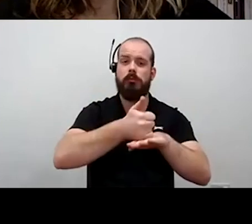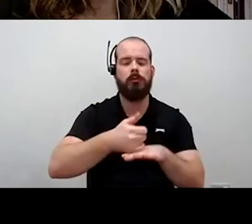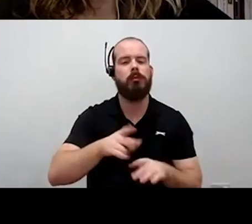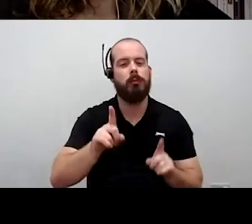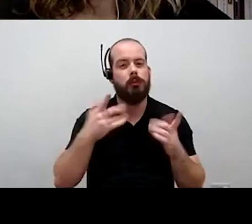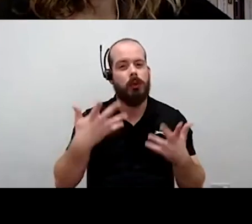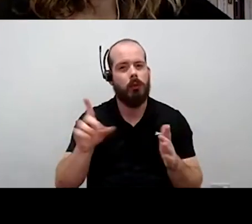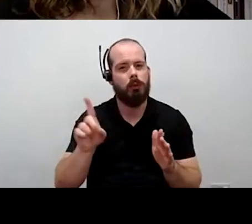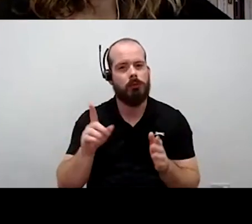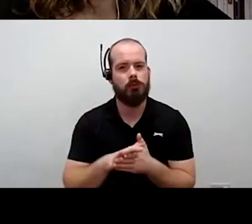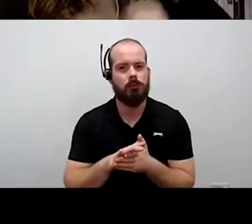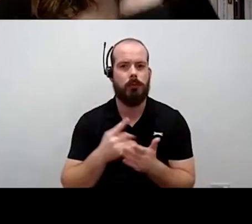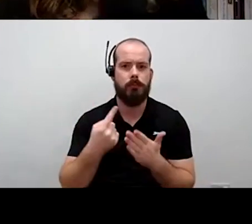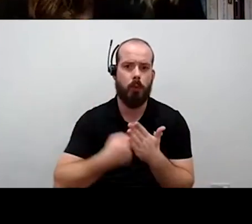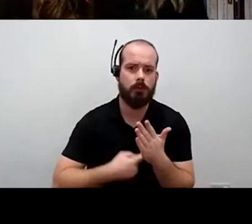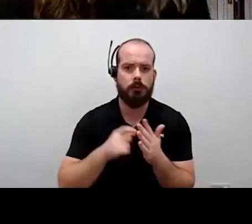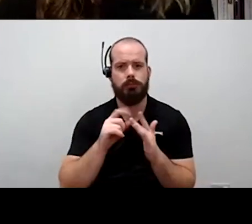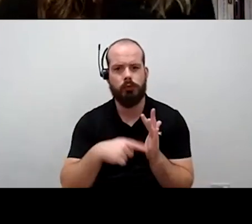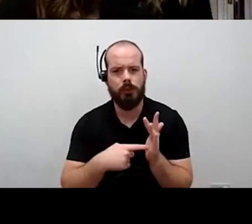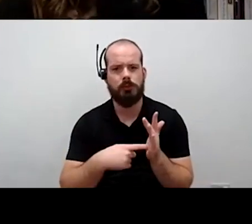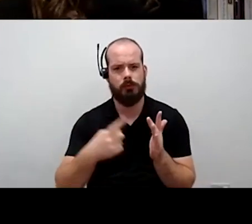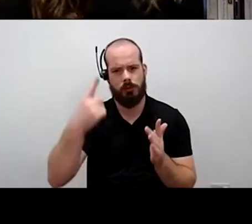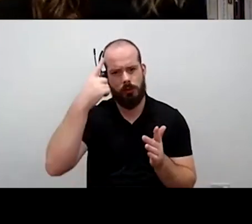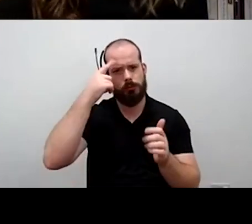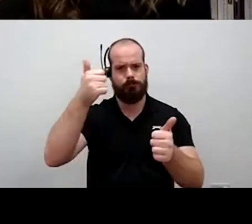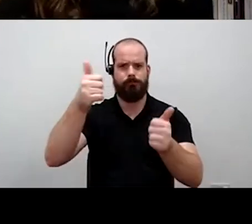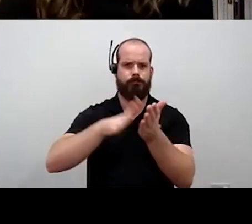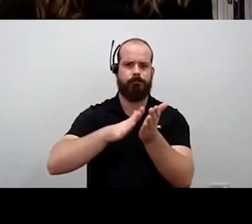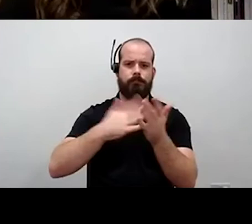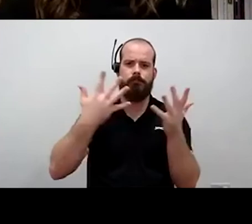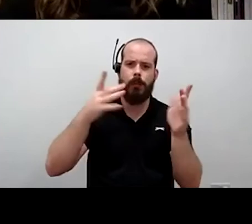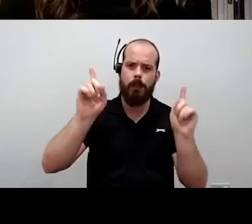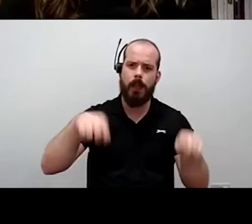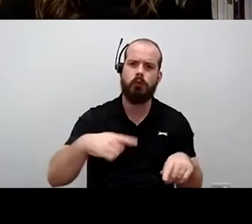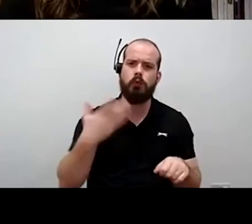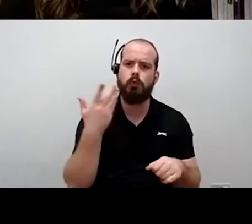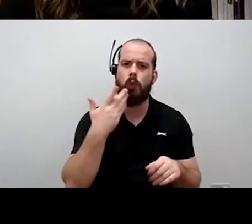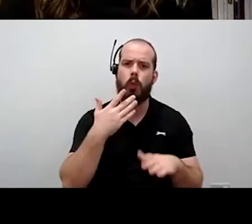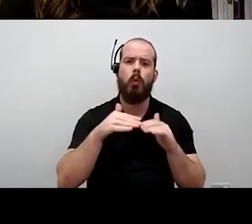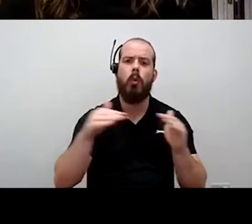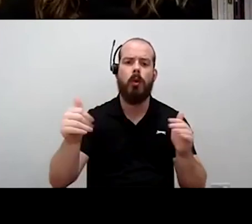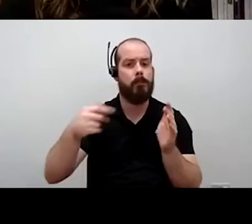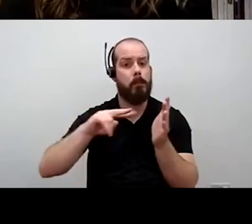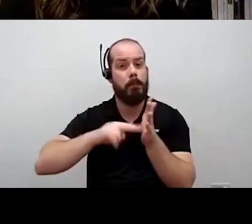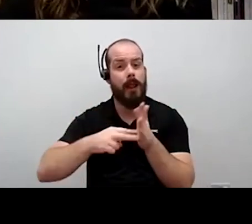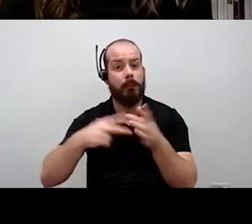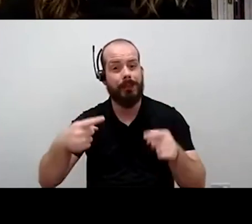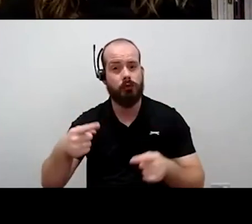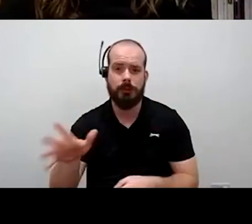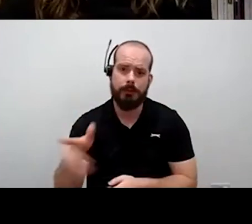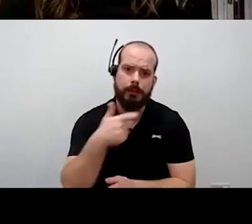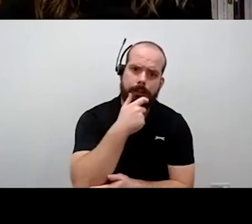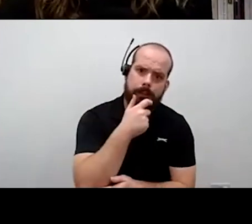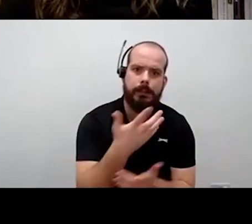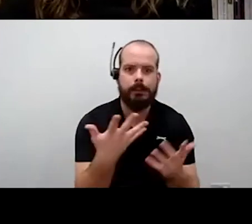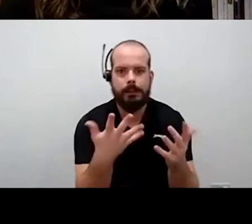10,000 euro of a solar plant project, super stuff, well done, clap hands, cutting the tape, right? In comes the planners, in comes the consultant. Well, that's going to be